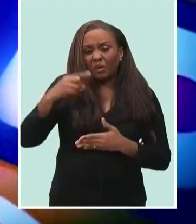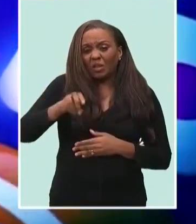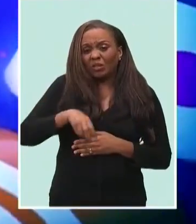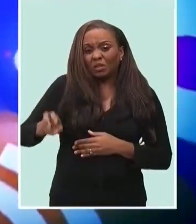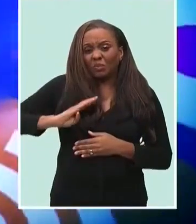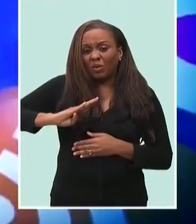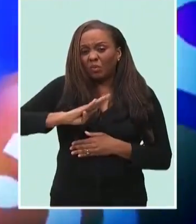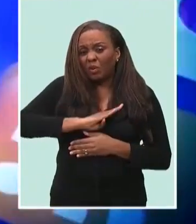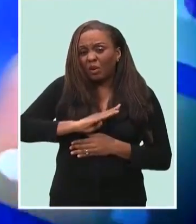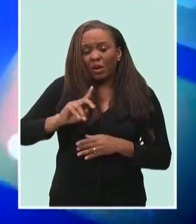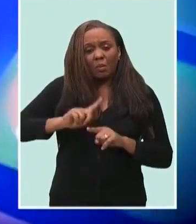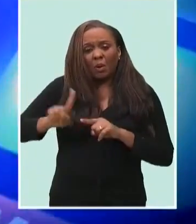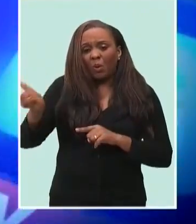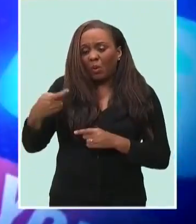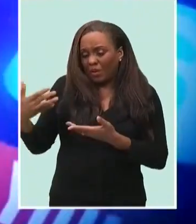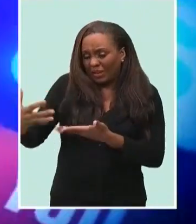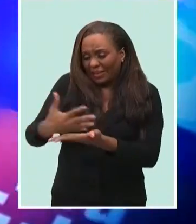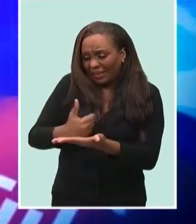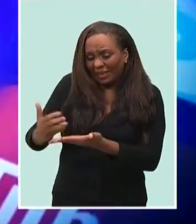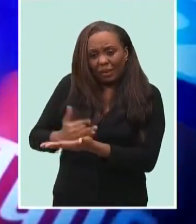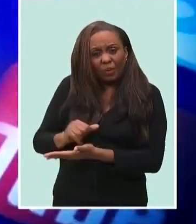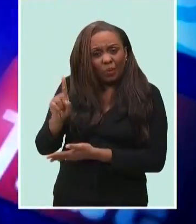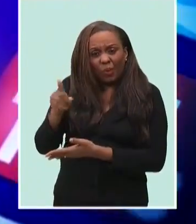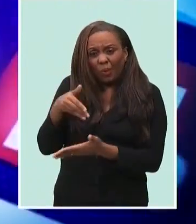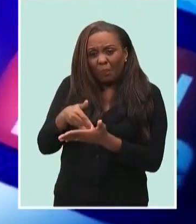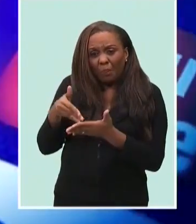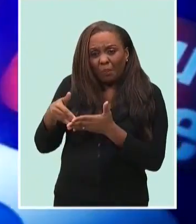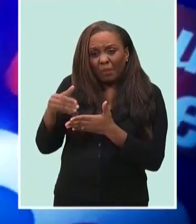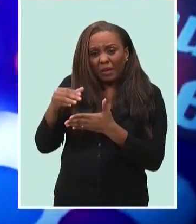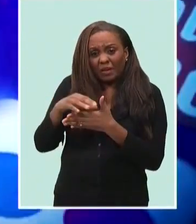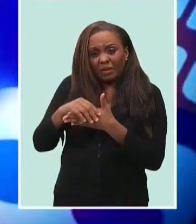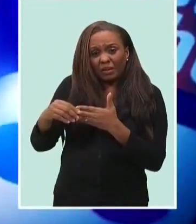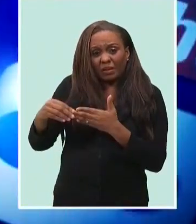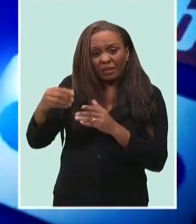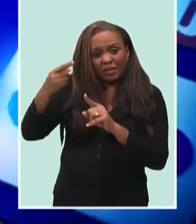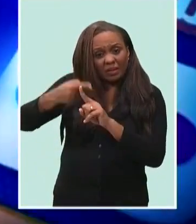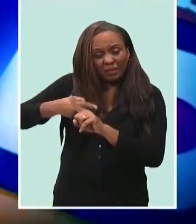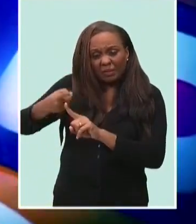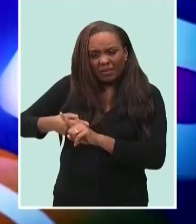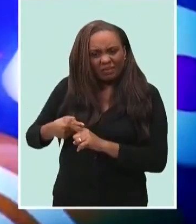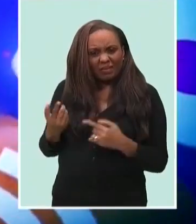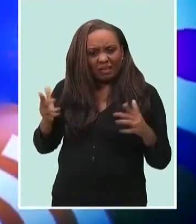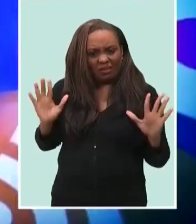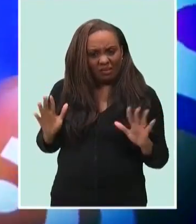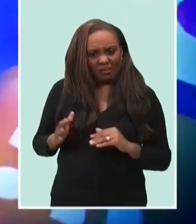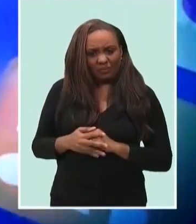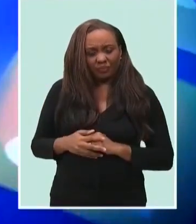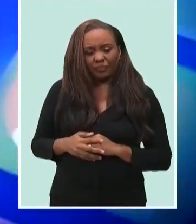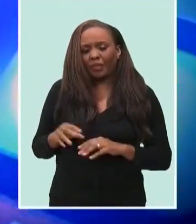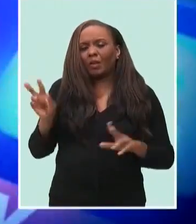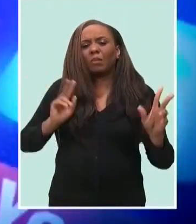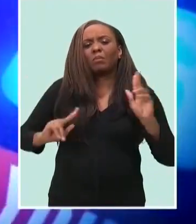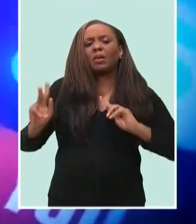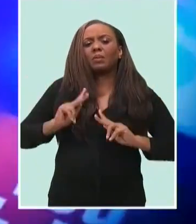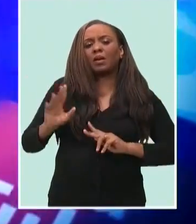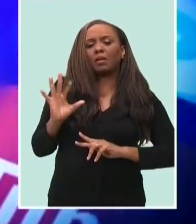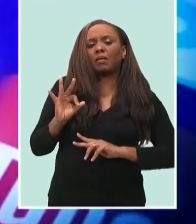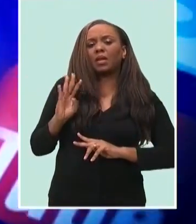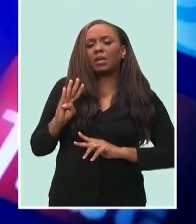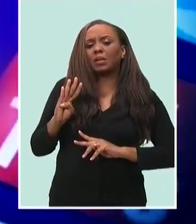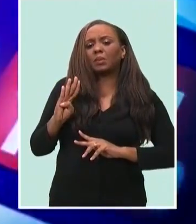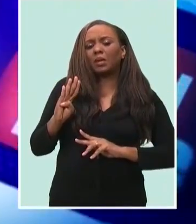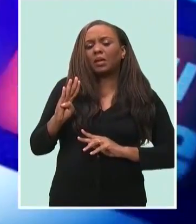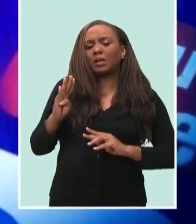entity only brings in $1 million in revenue each month. Now, of course, people on Facebook have been having their